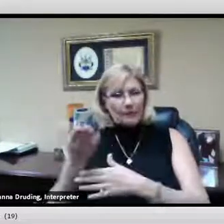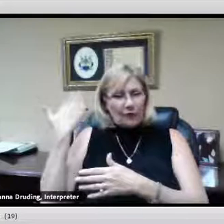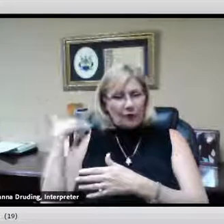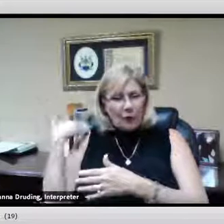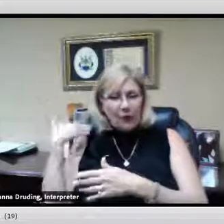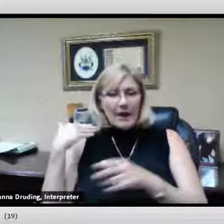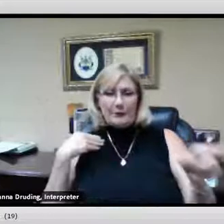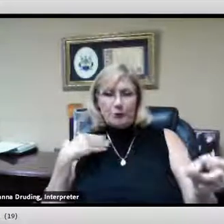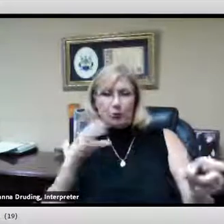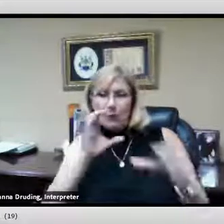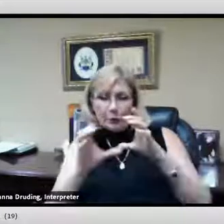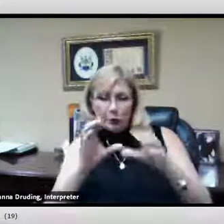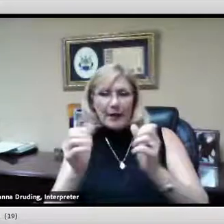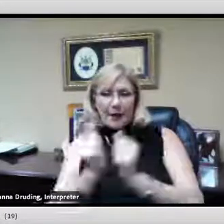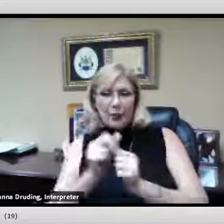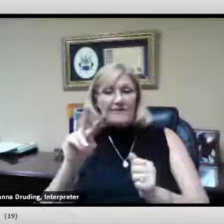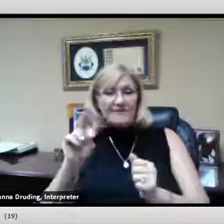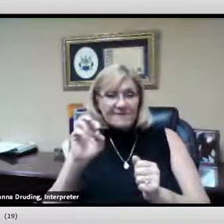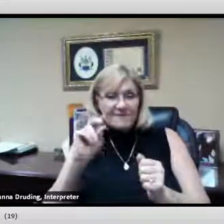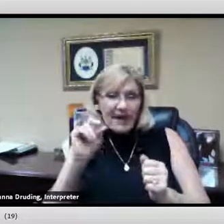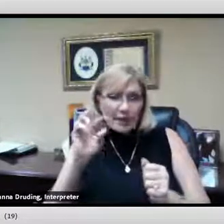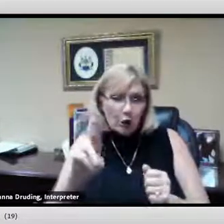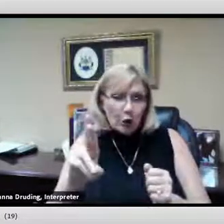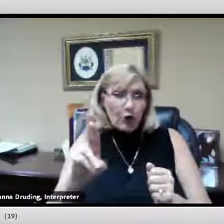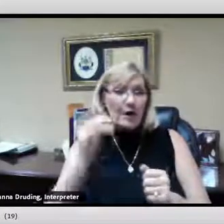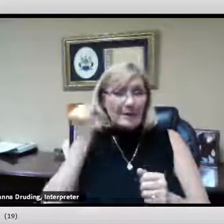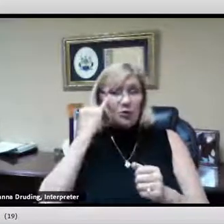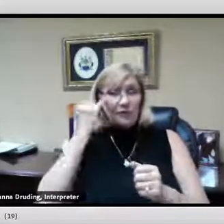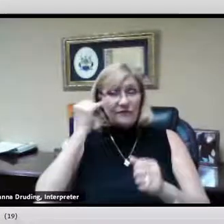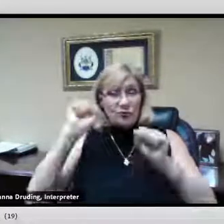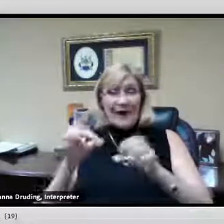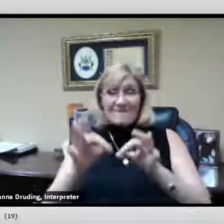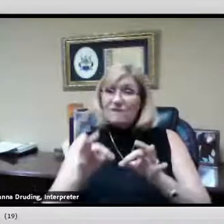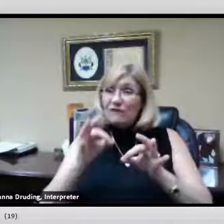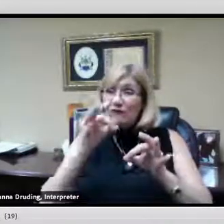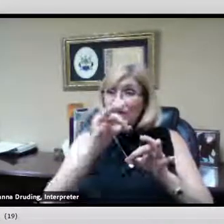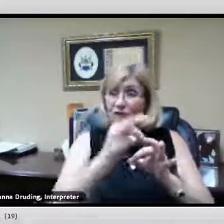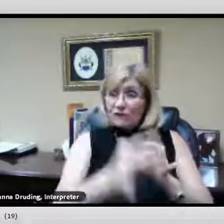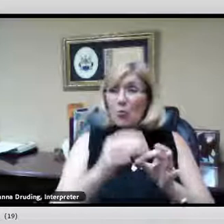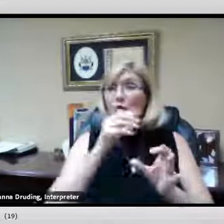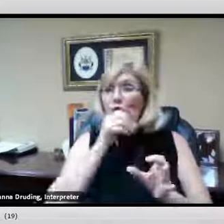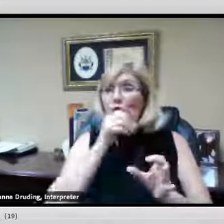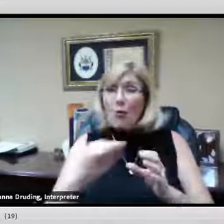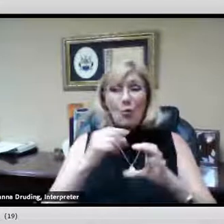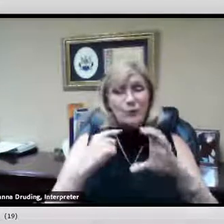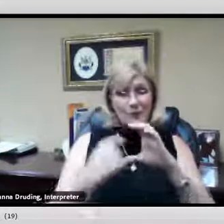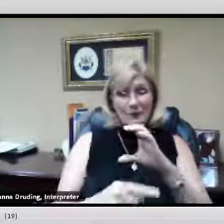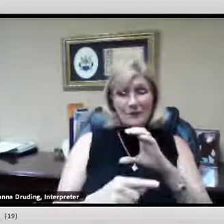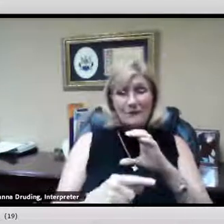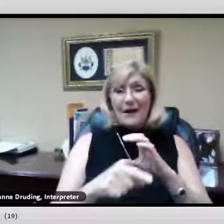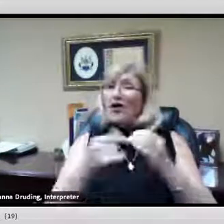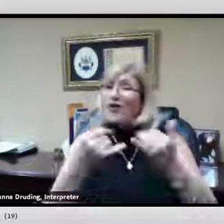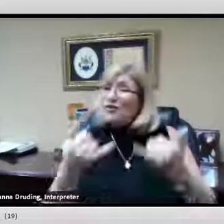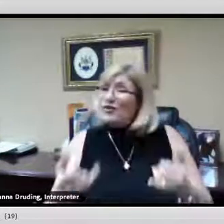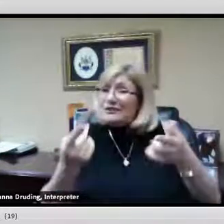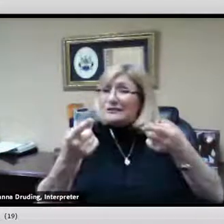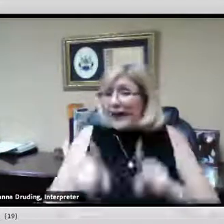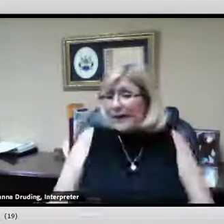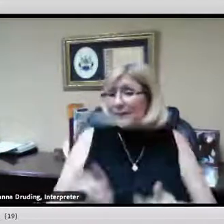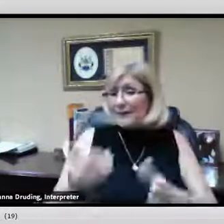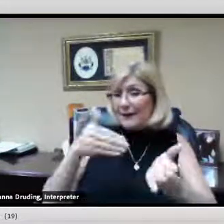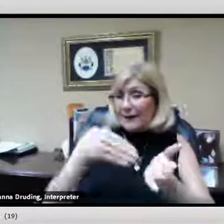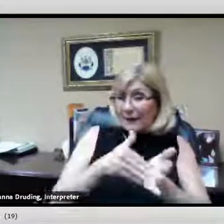that problem, it can be really helpful to forward that old email to the vendor to say, this is happening again.